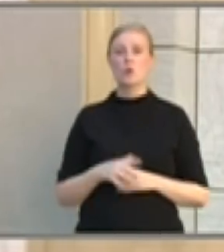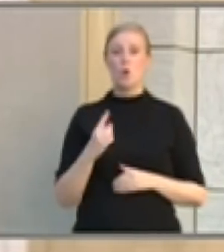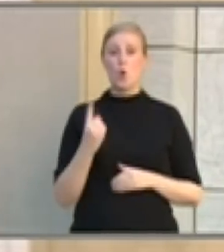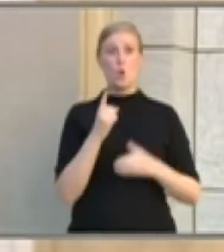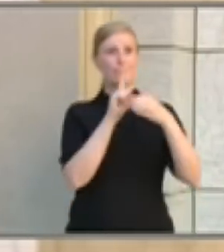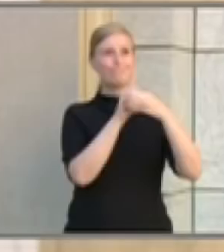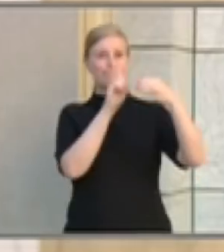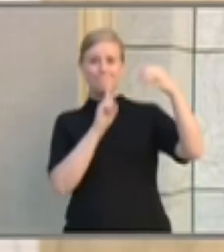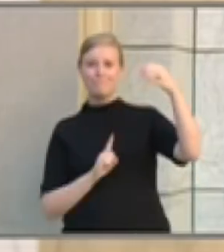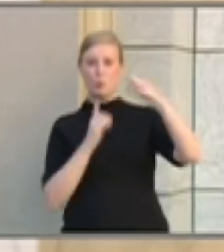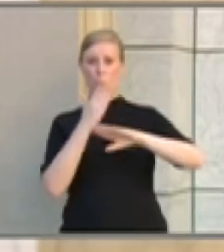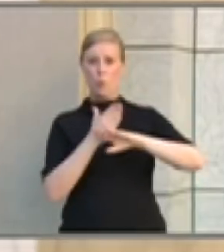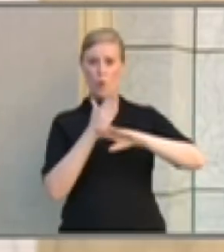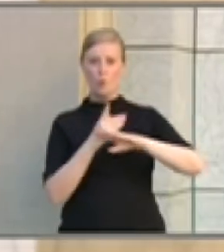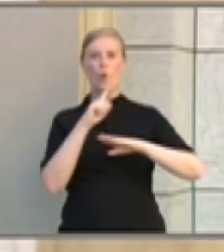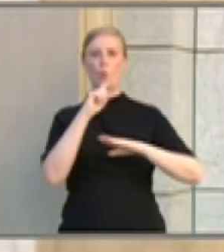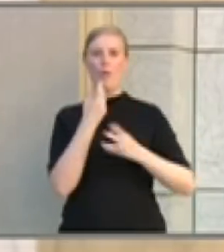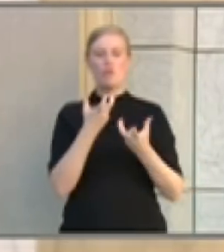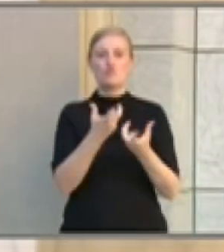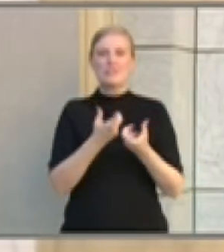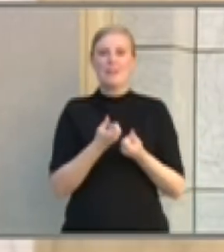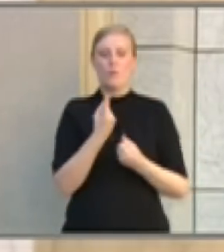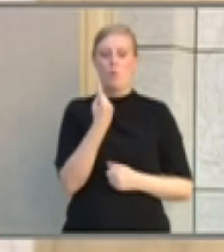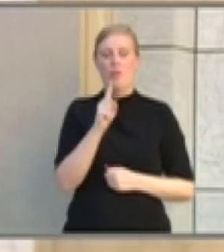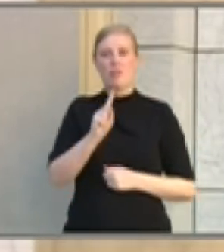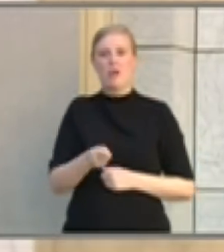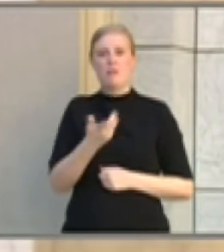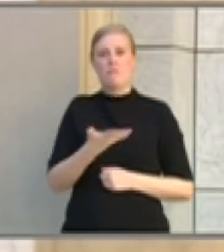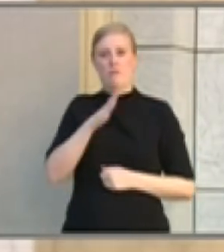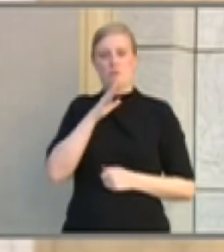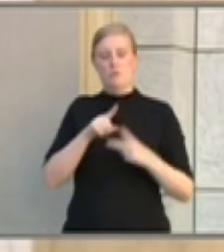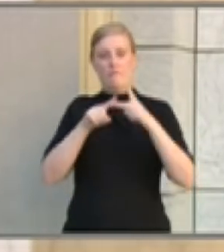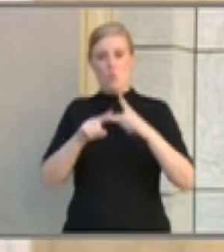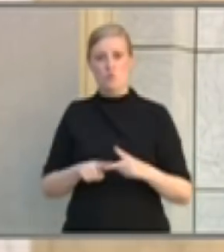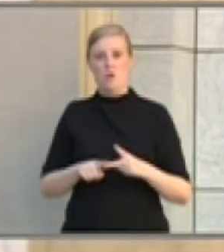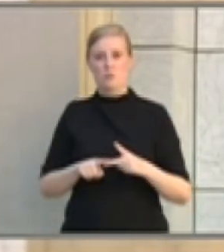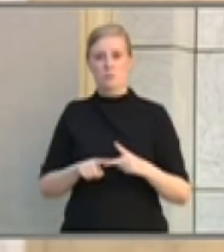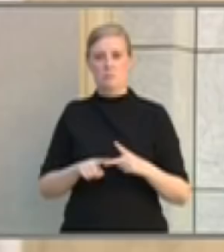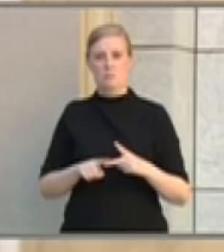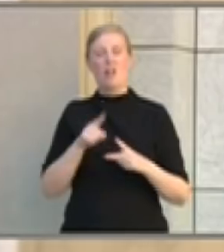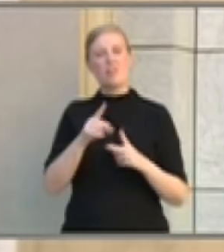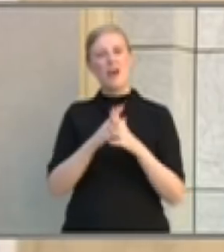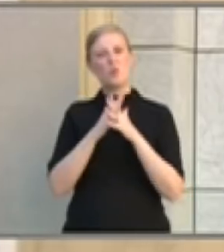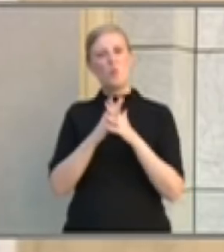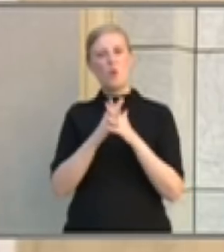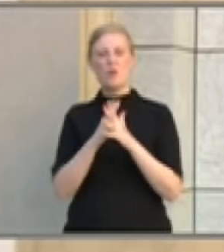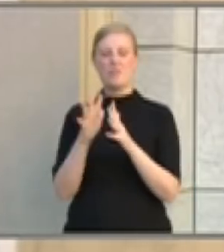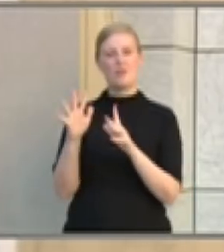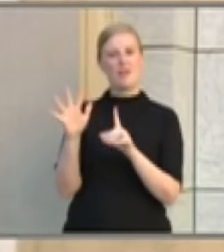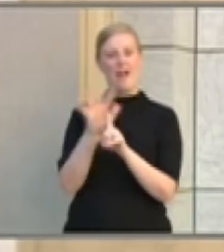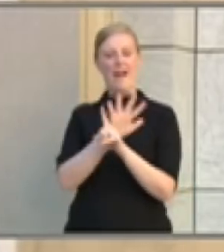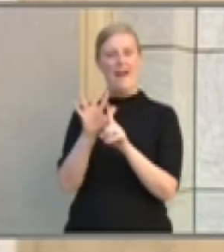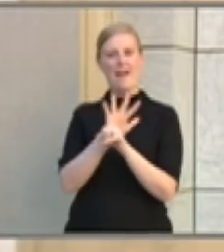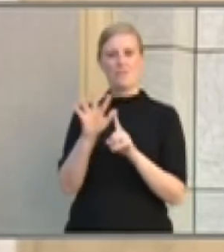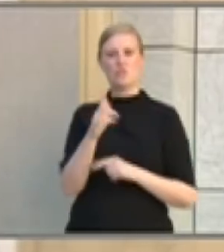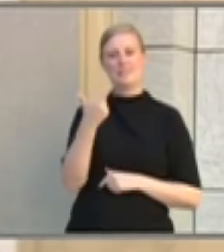Minister said, and is the equivalent of around 70% of the median wage, and represents